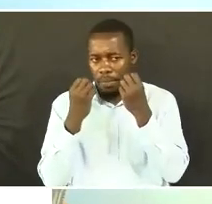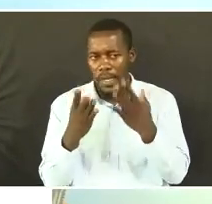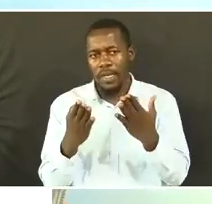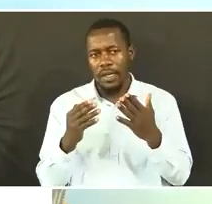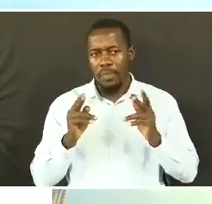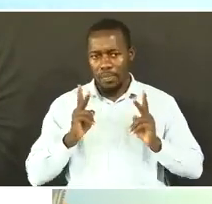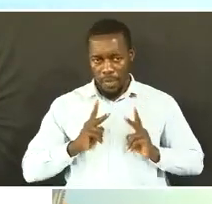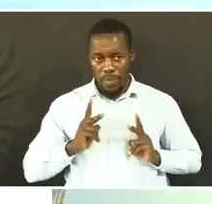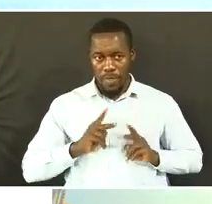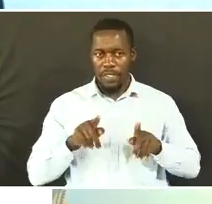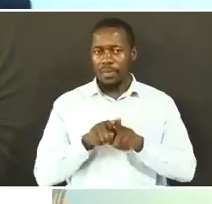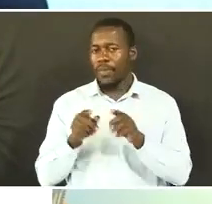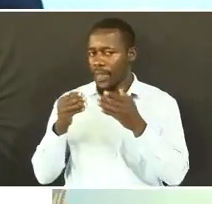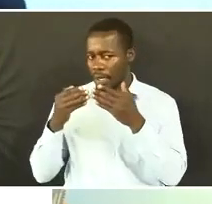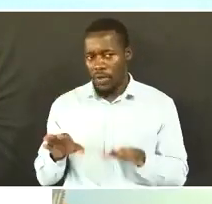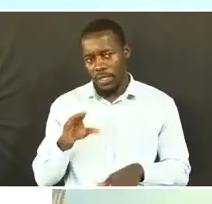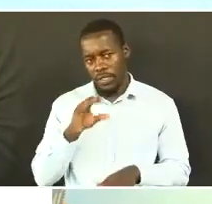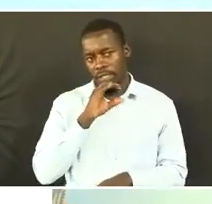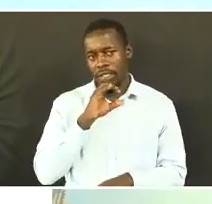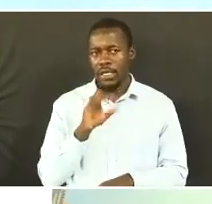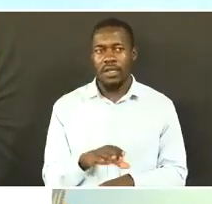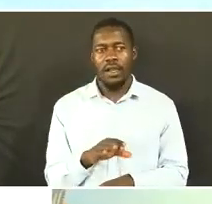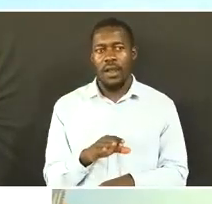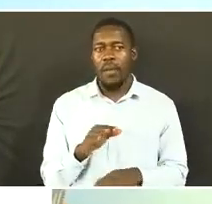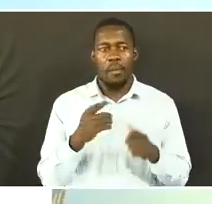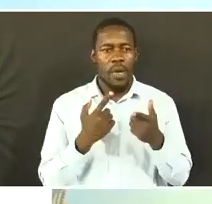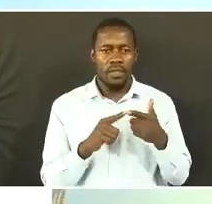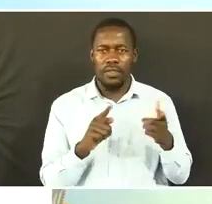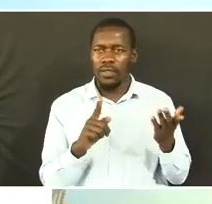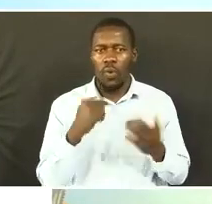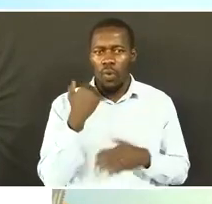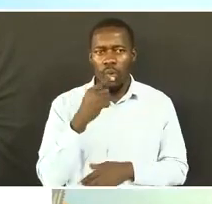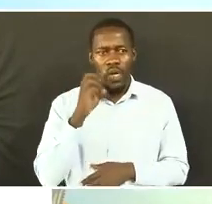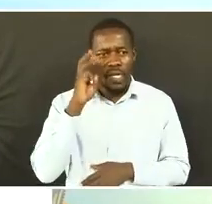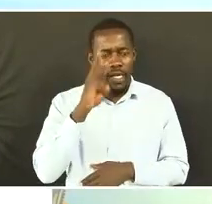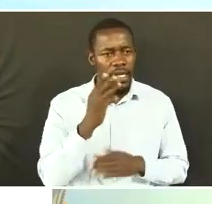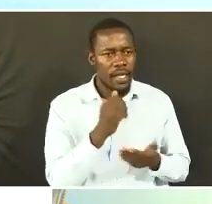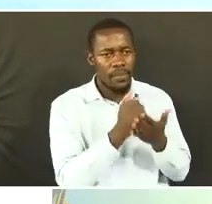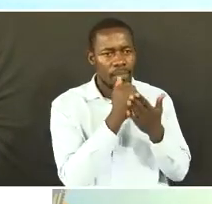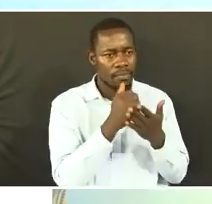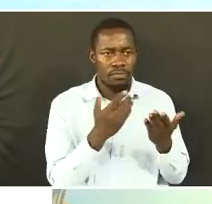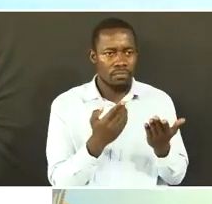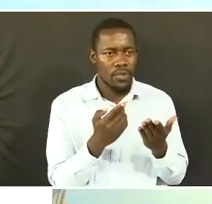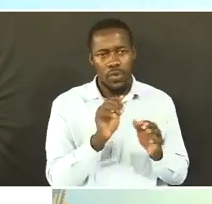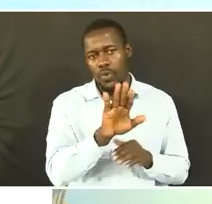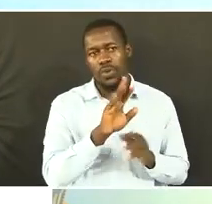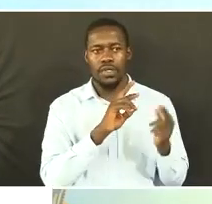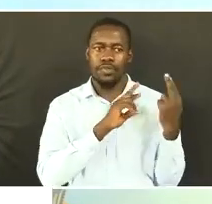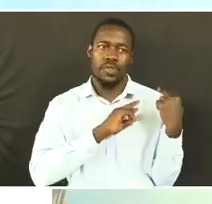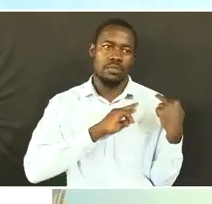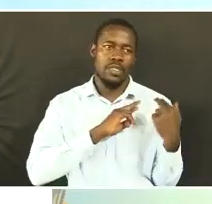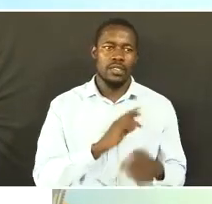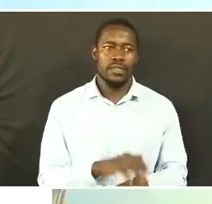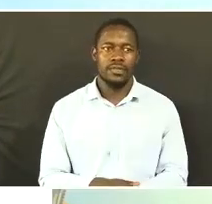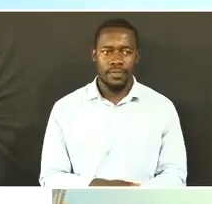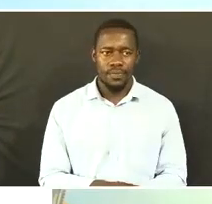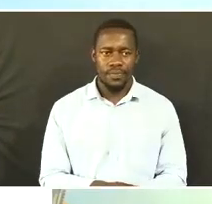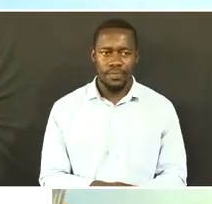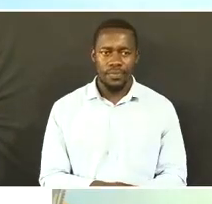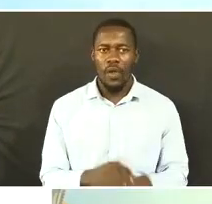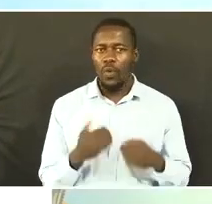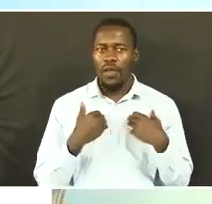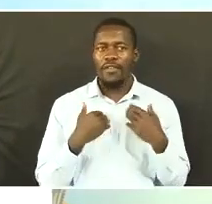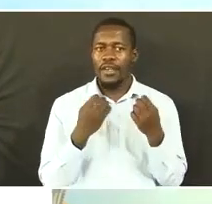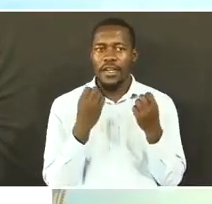our chaplaincy ministries to reach out and to locate them. Would you say amen? We contrast the